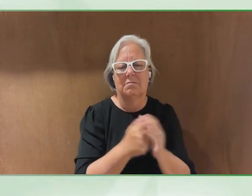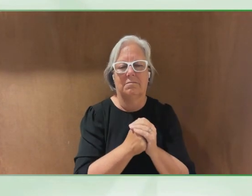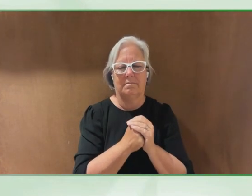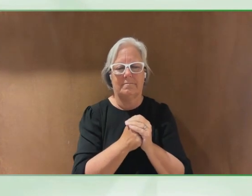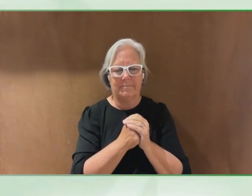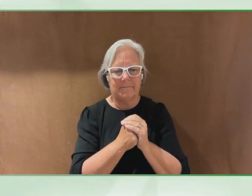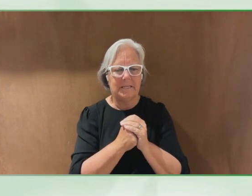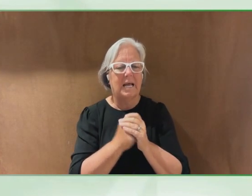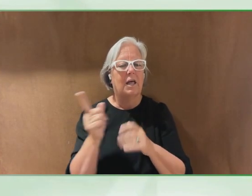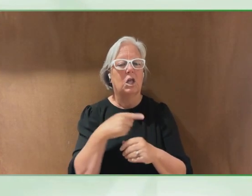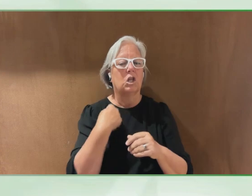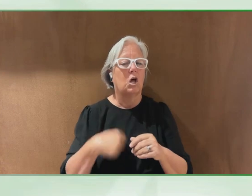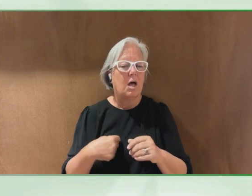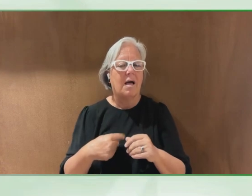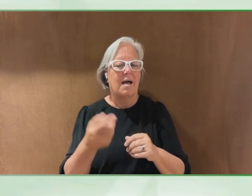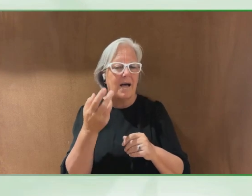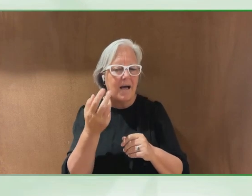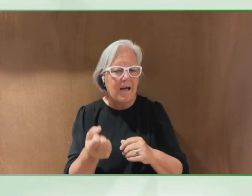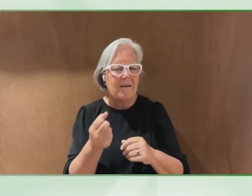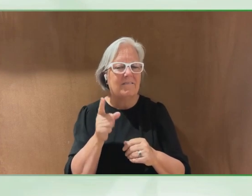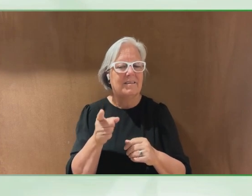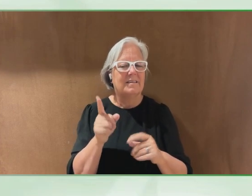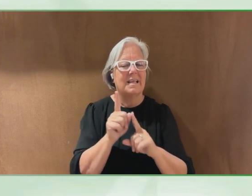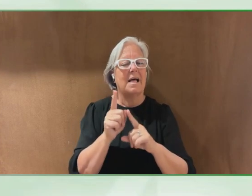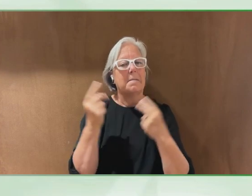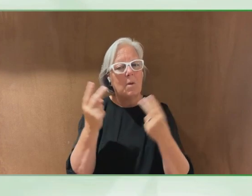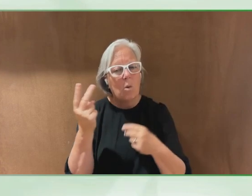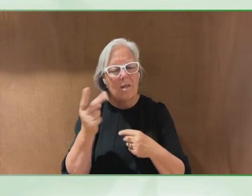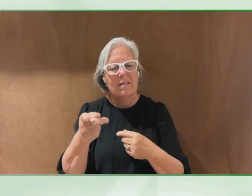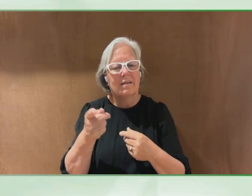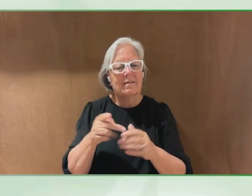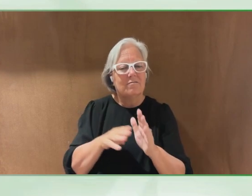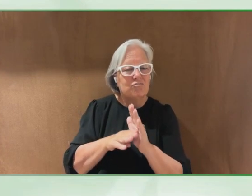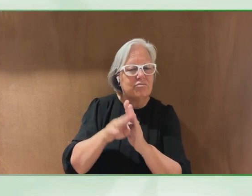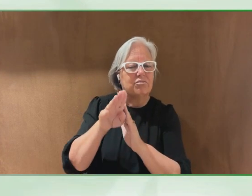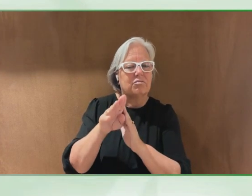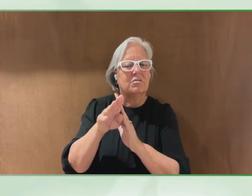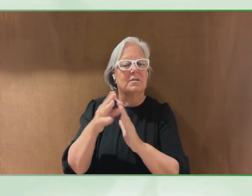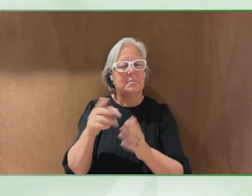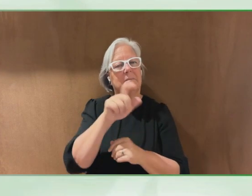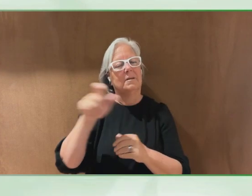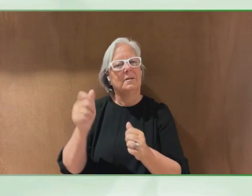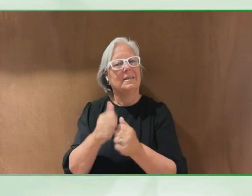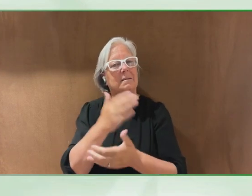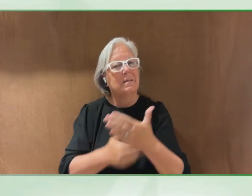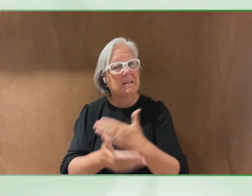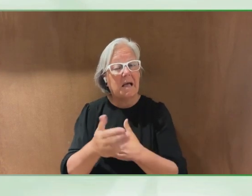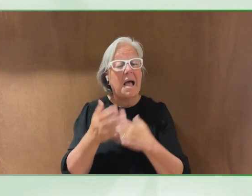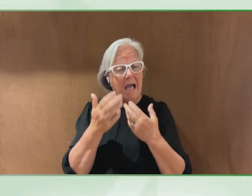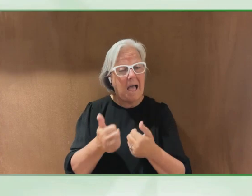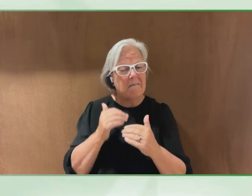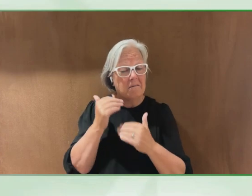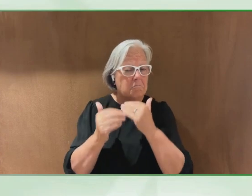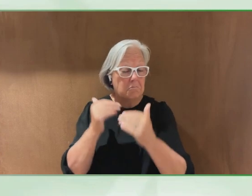disabilities. Education and employment policies are constantly improving, and an increasing number of